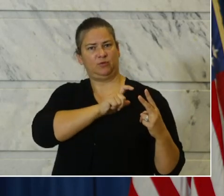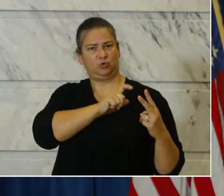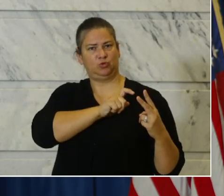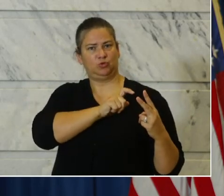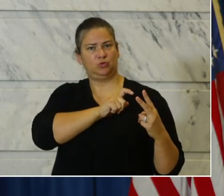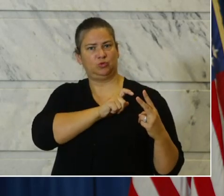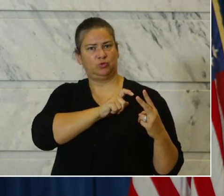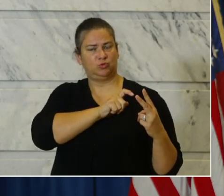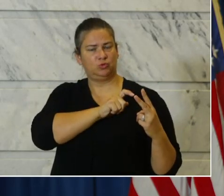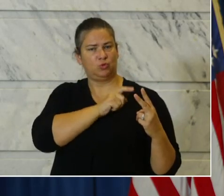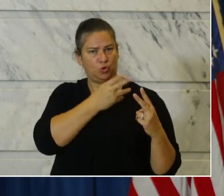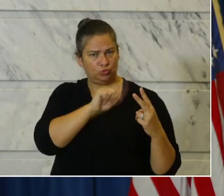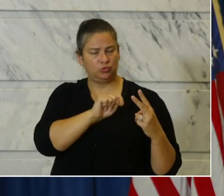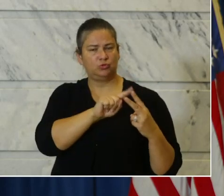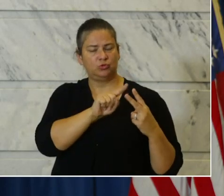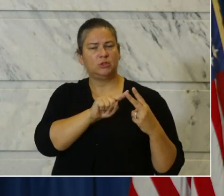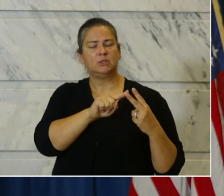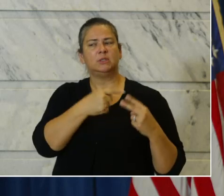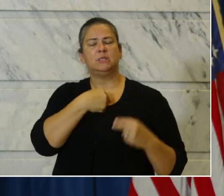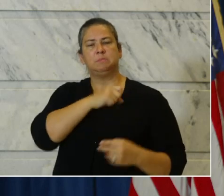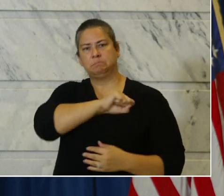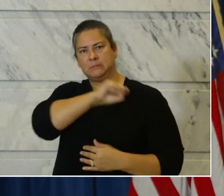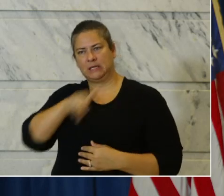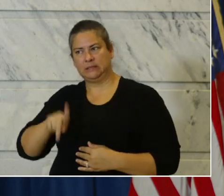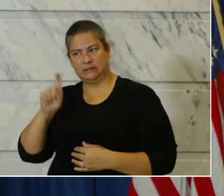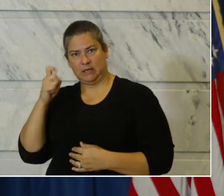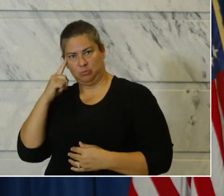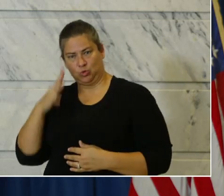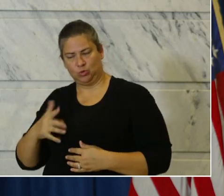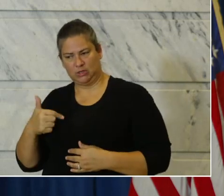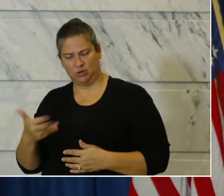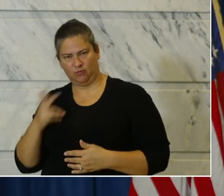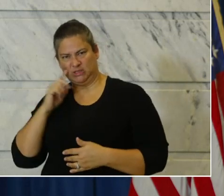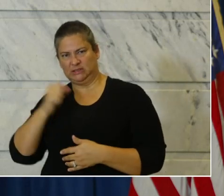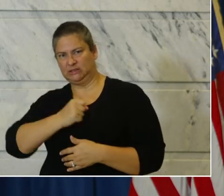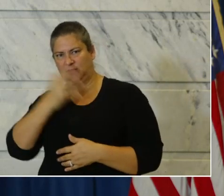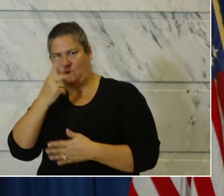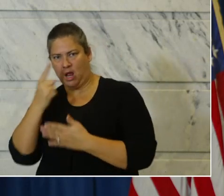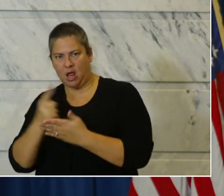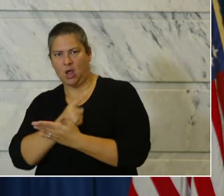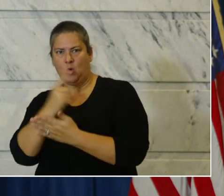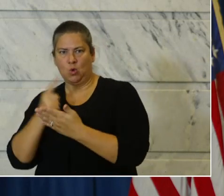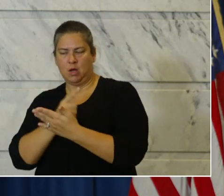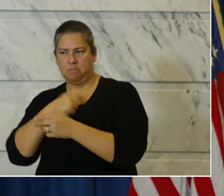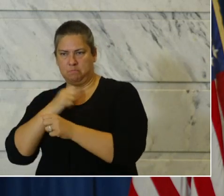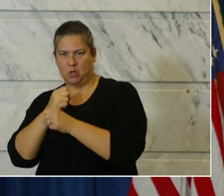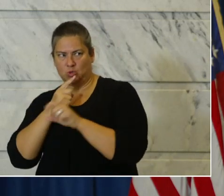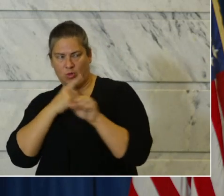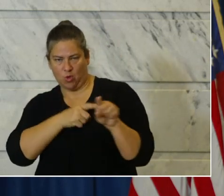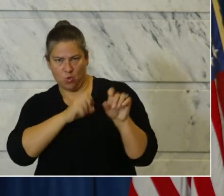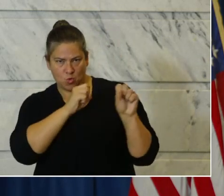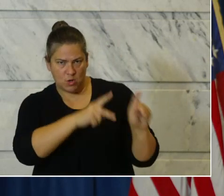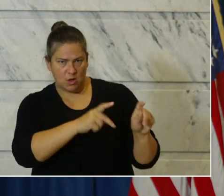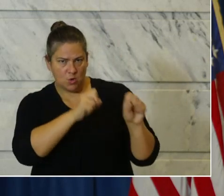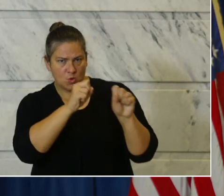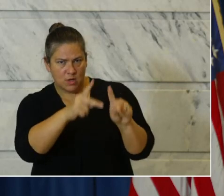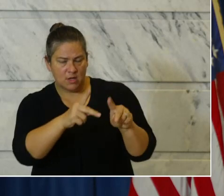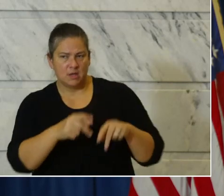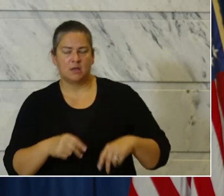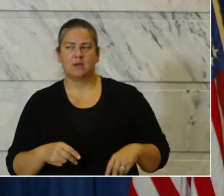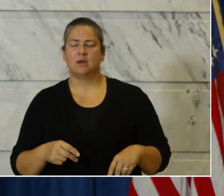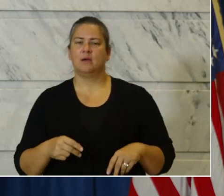I returned to the Capitol, where I was here for several hours, ensuring that they were okay, that we had